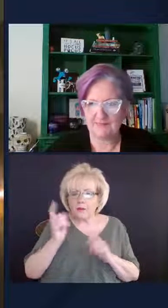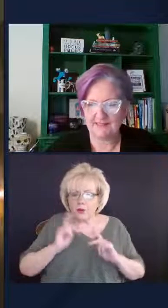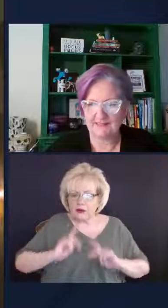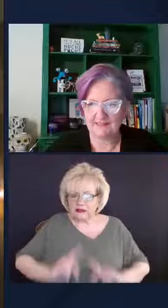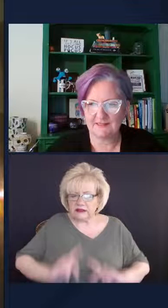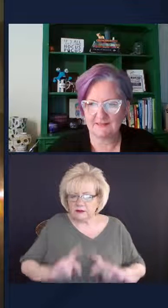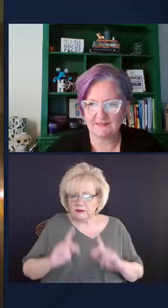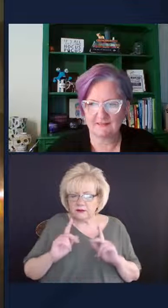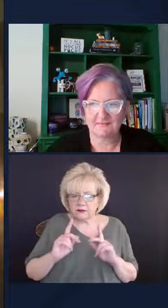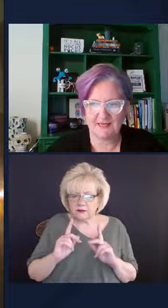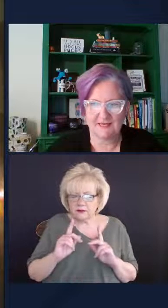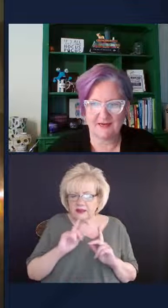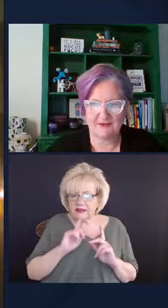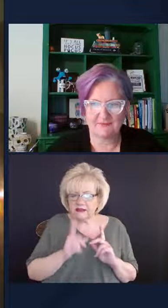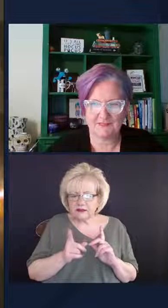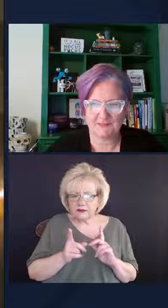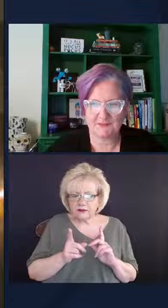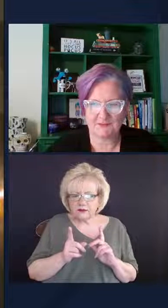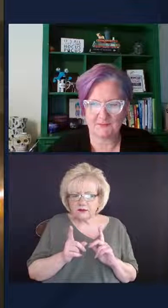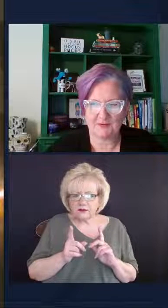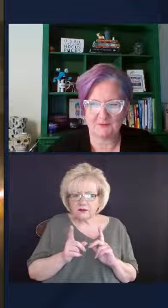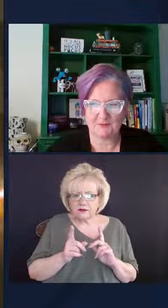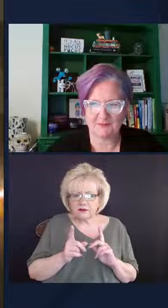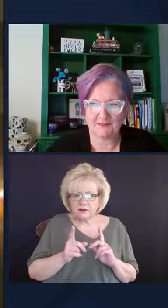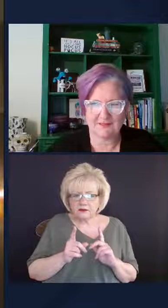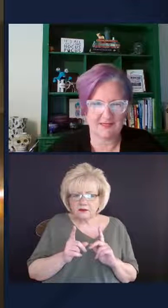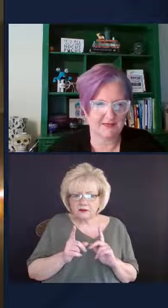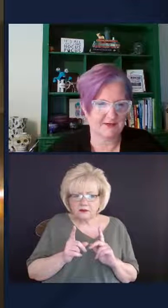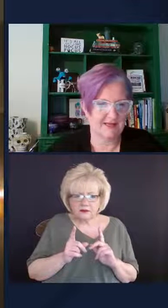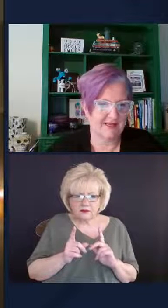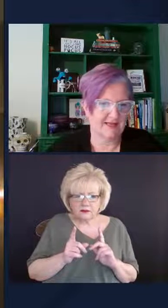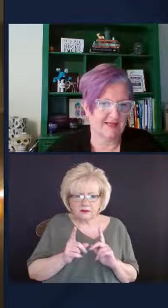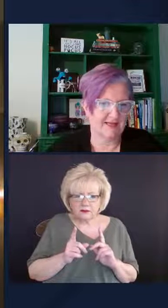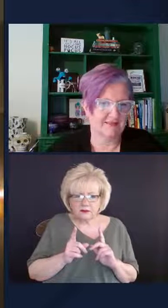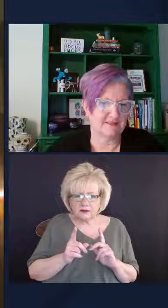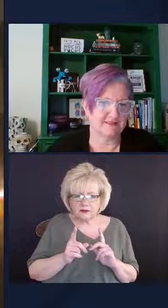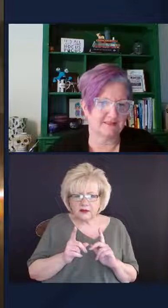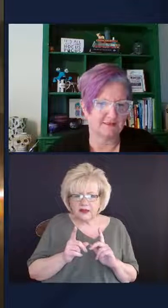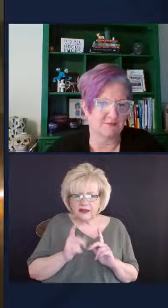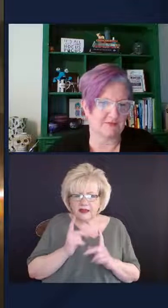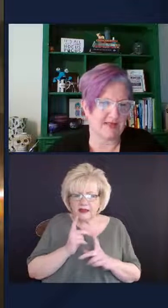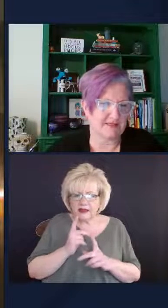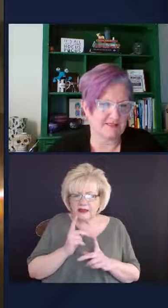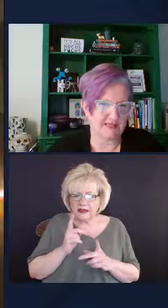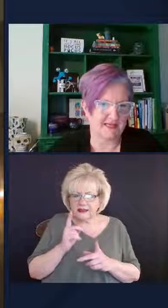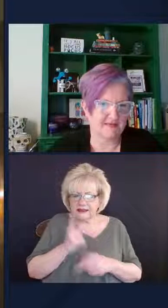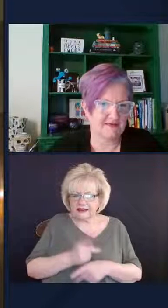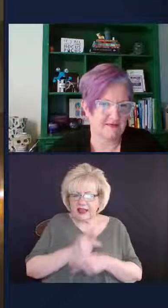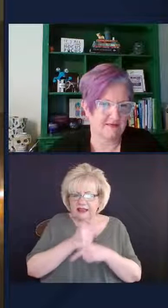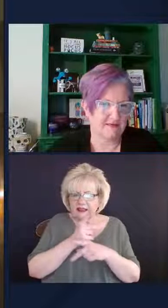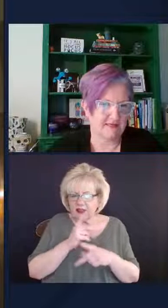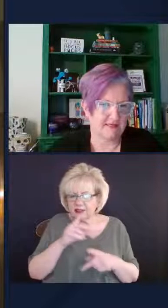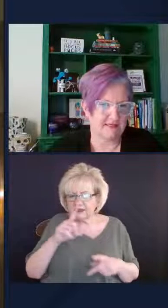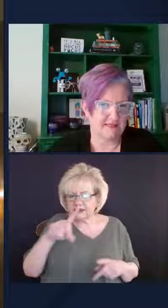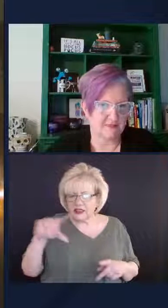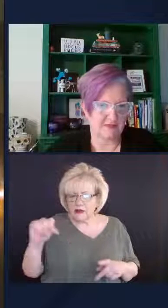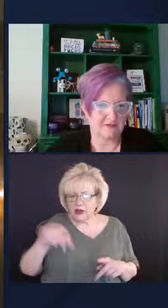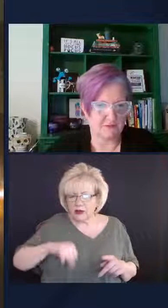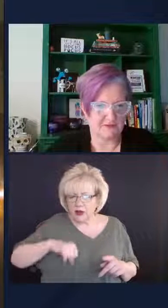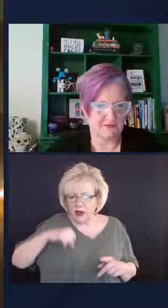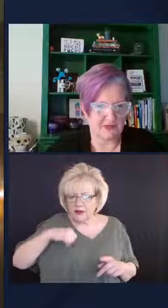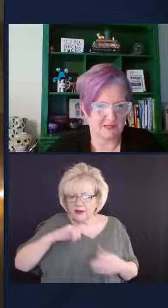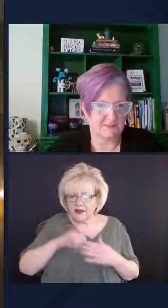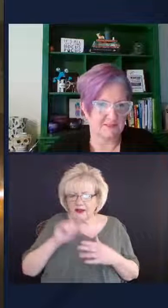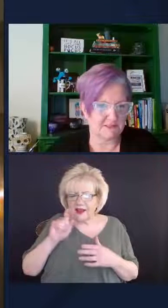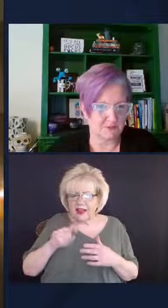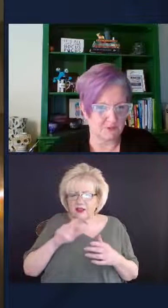folks is taking care of disability pride while we're here. And this is what they had to say, that they ended up having to